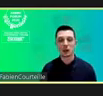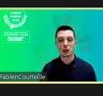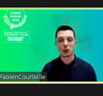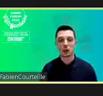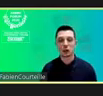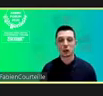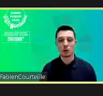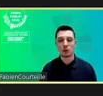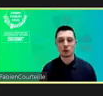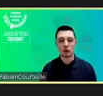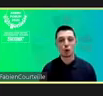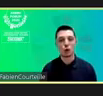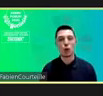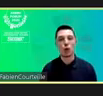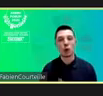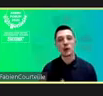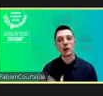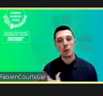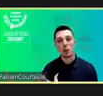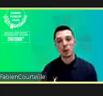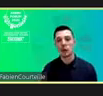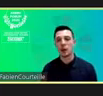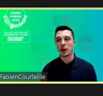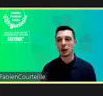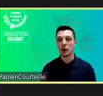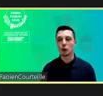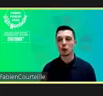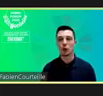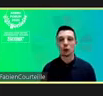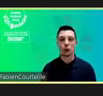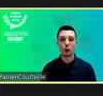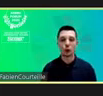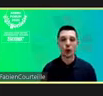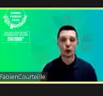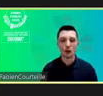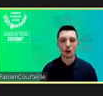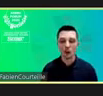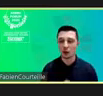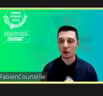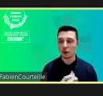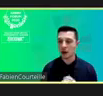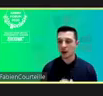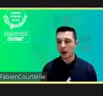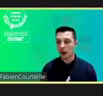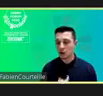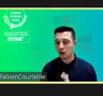breakout session. I'll see you guys at 5:45. See you later.